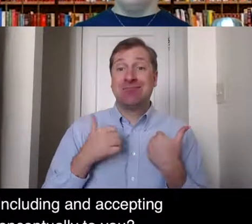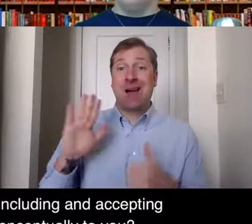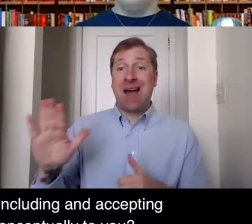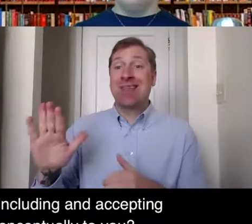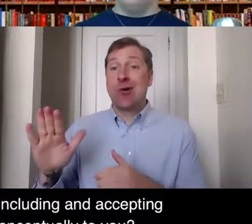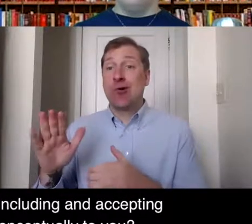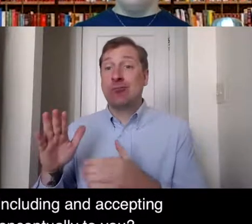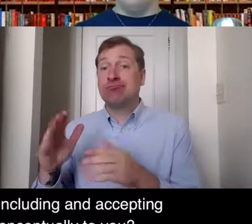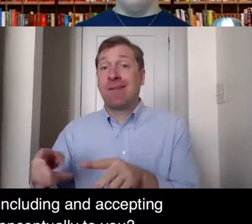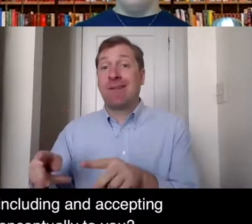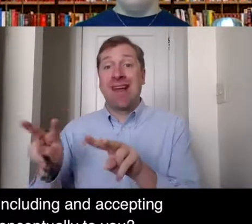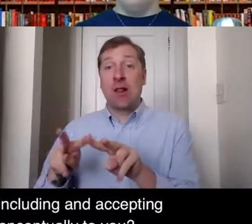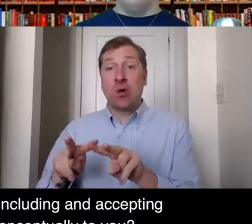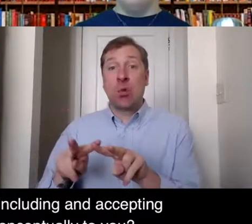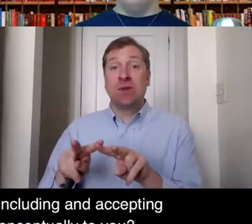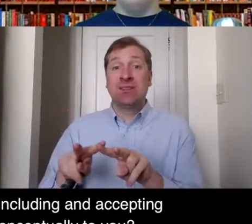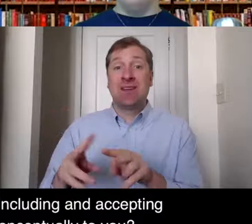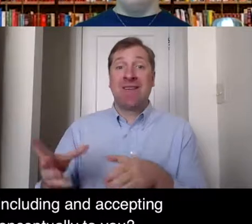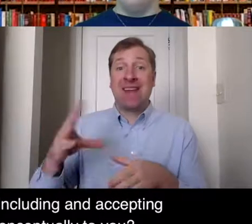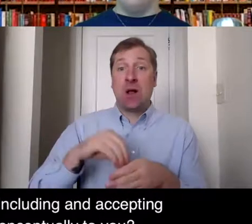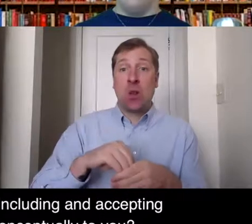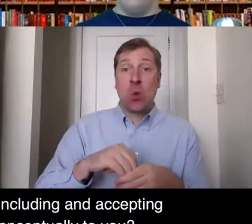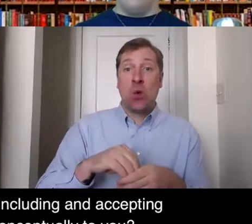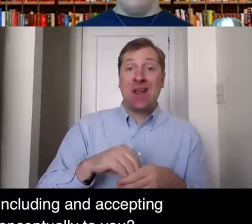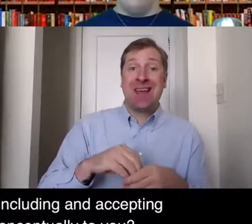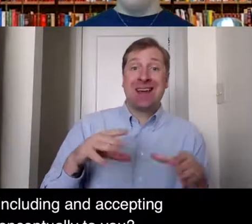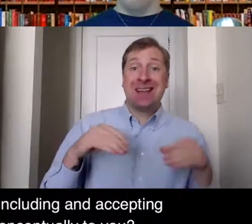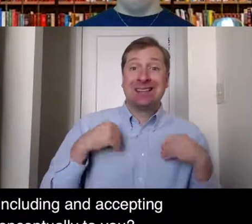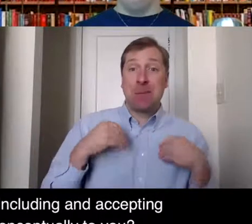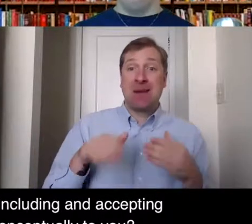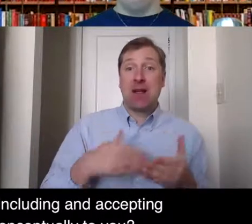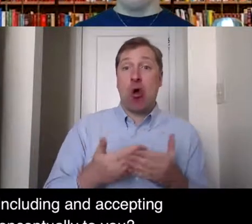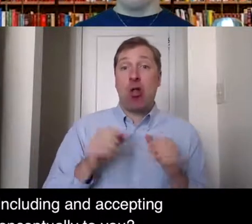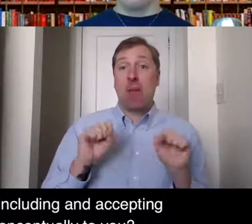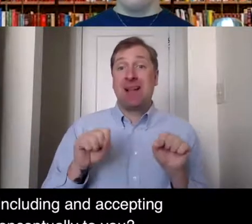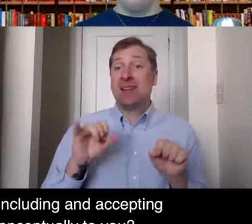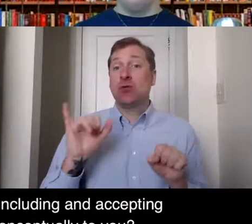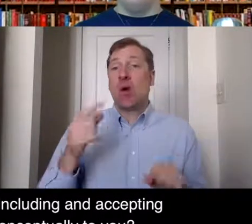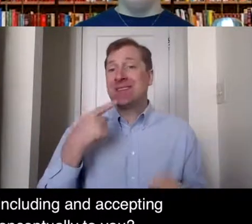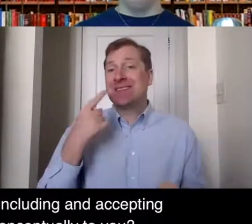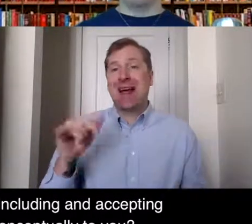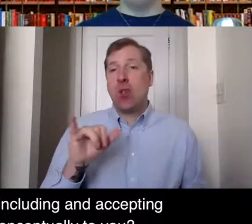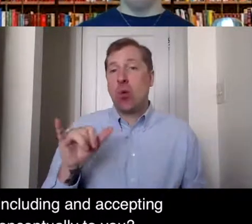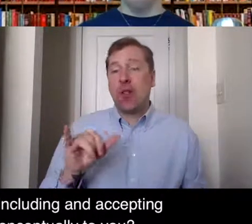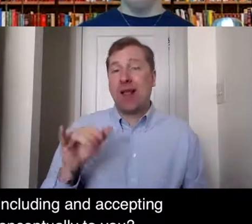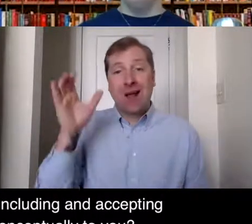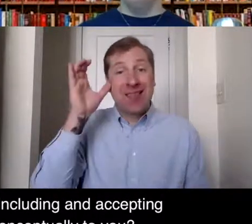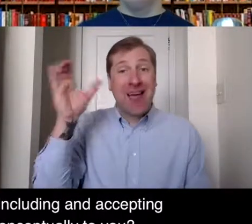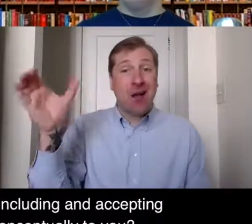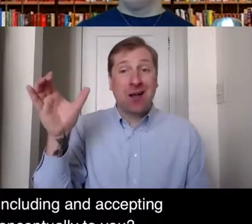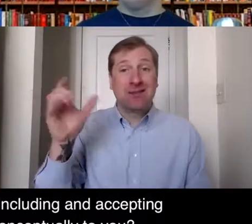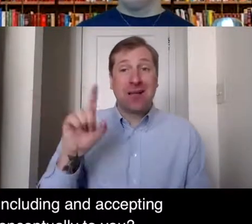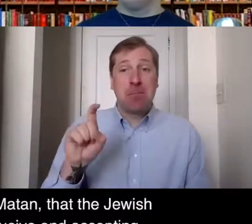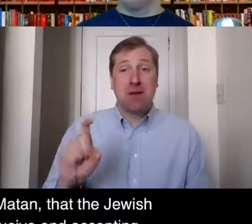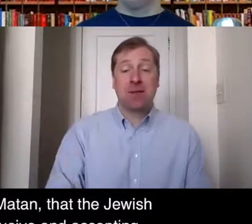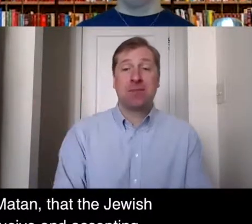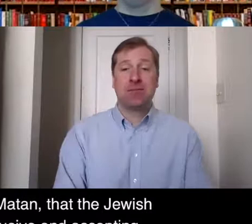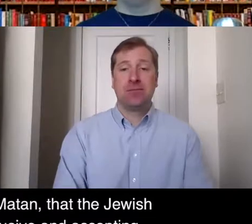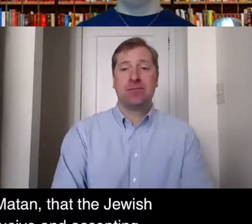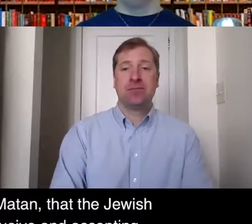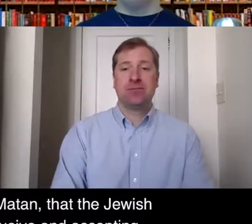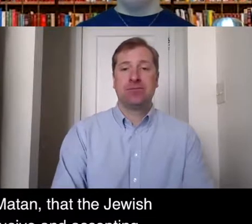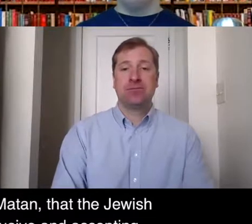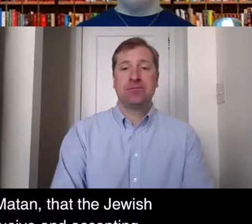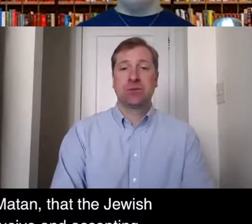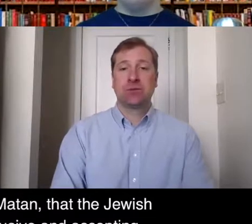of including and accepting all abilities look like conceptually to you? I